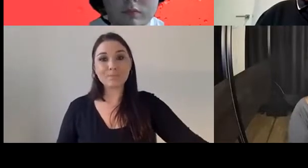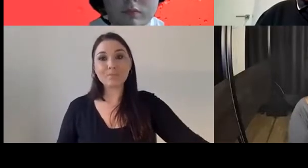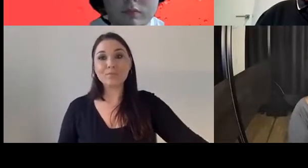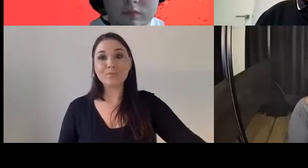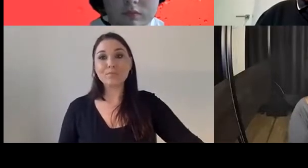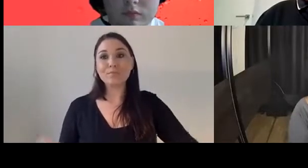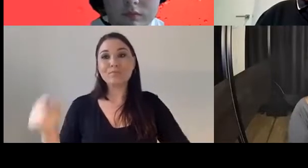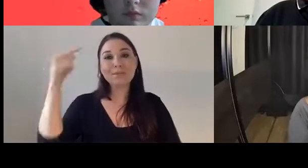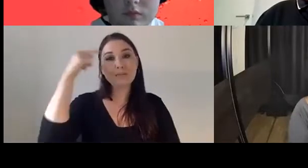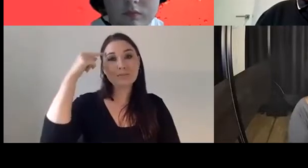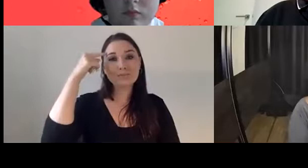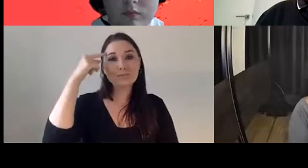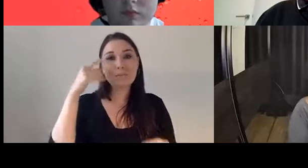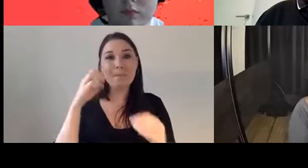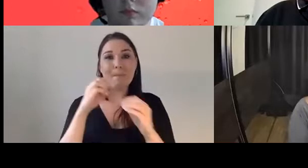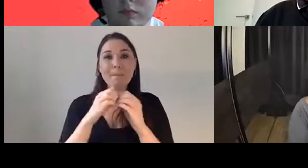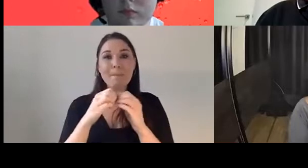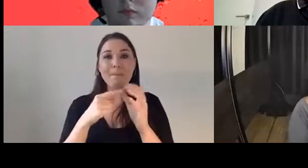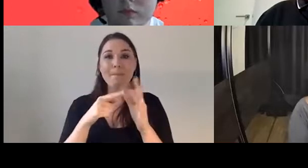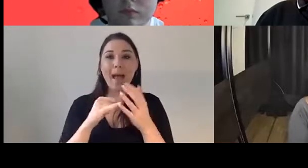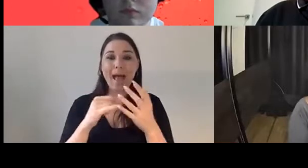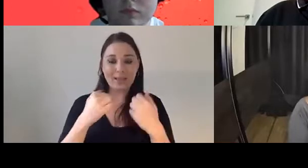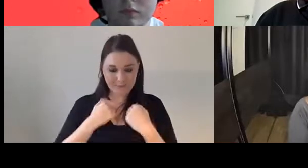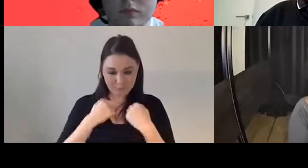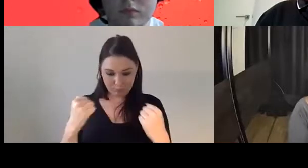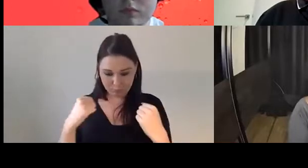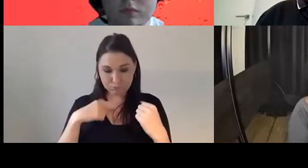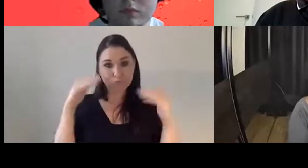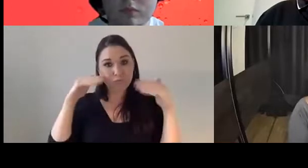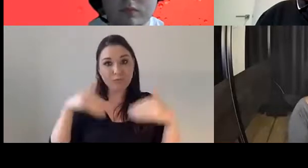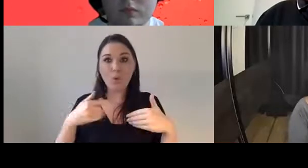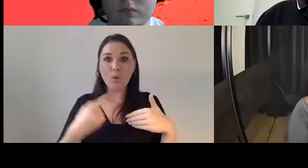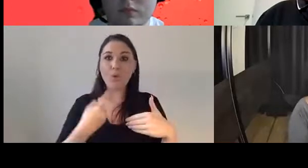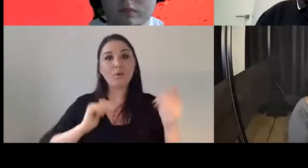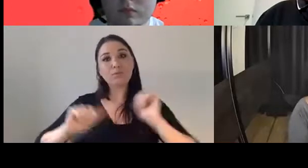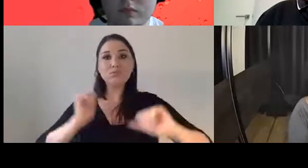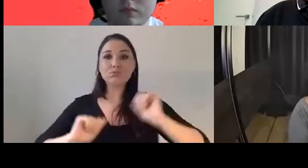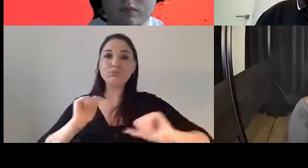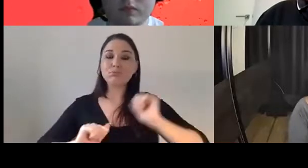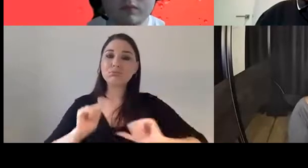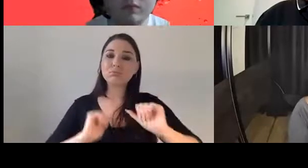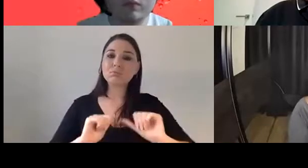unconscious biases and imposter syndromes that are out there. I think that